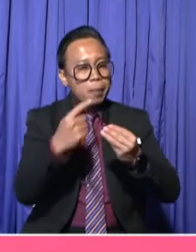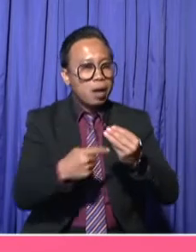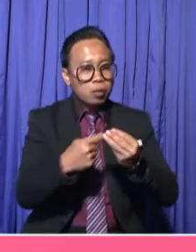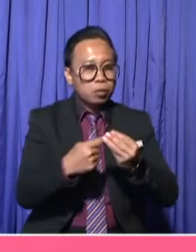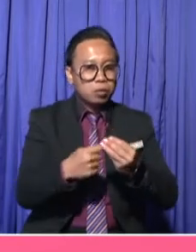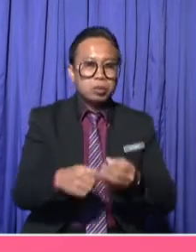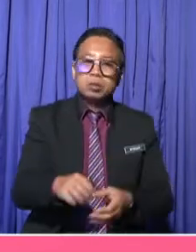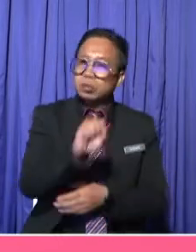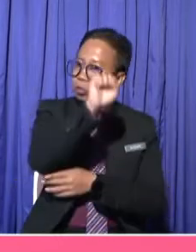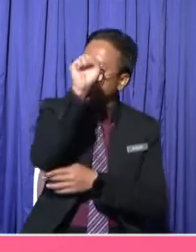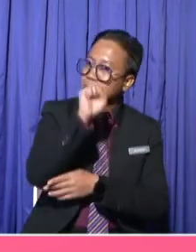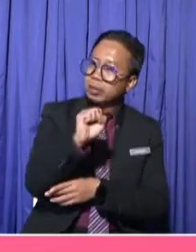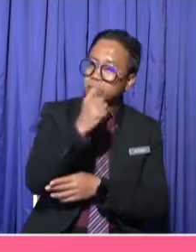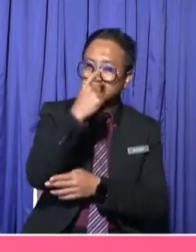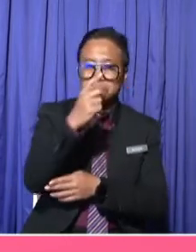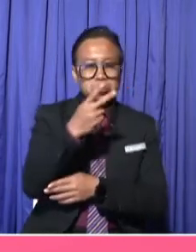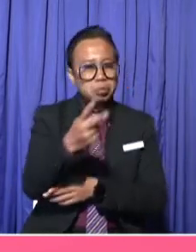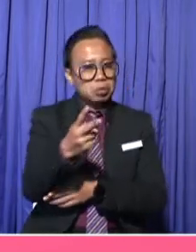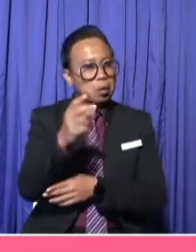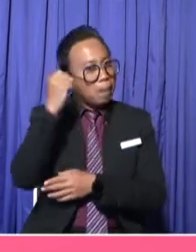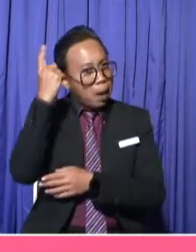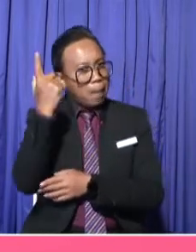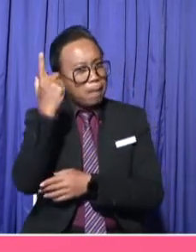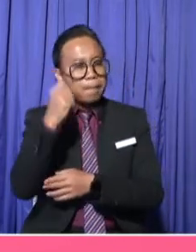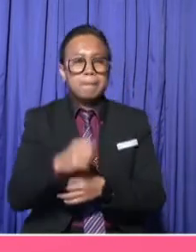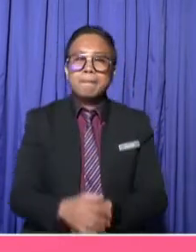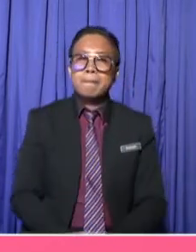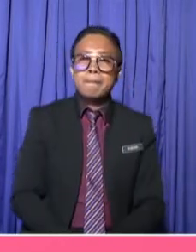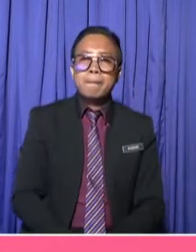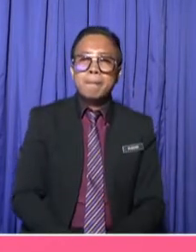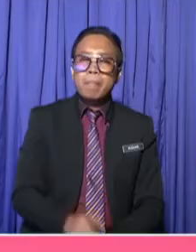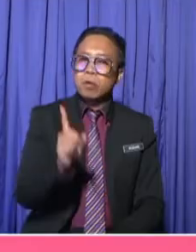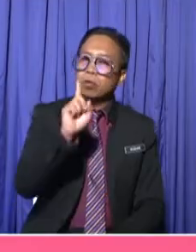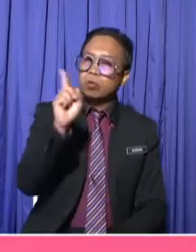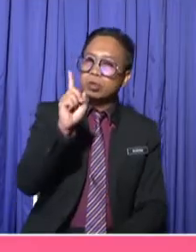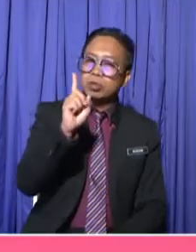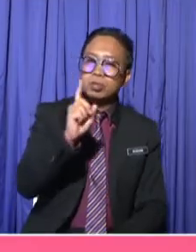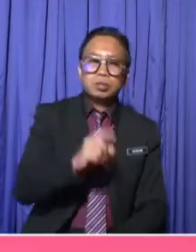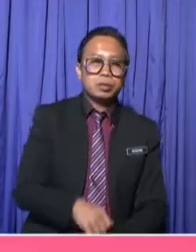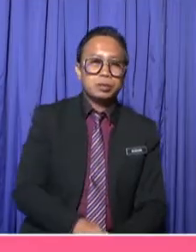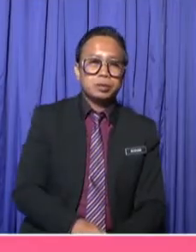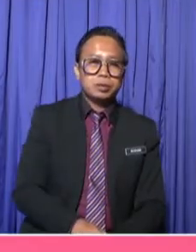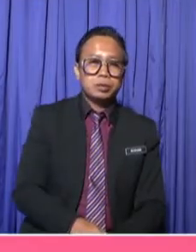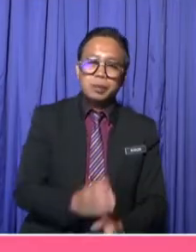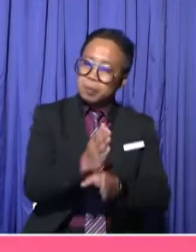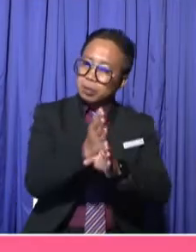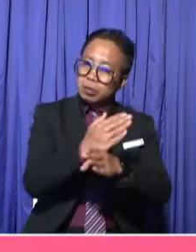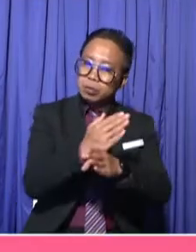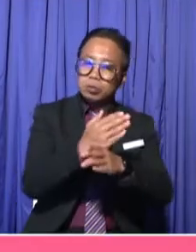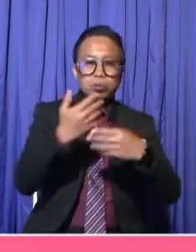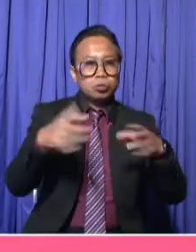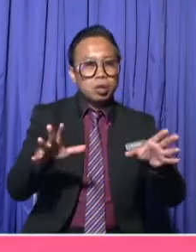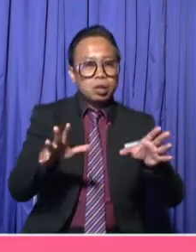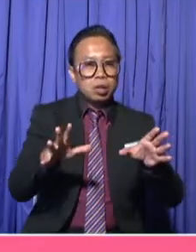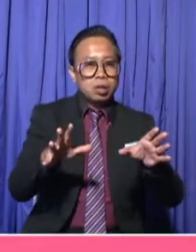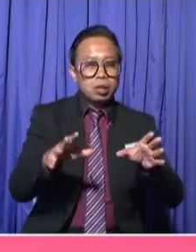test to check your understanding? Which of these shapes can be